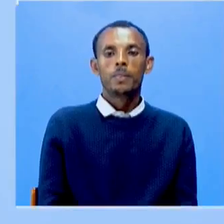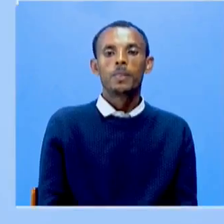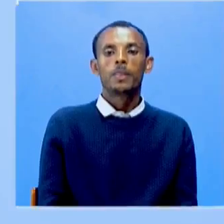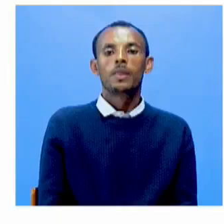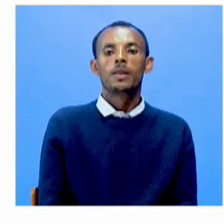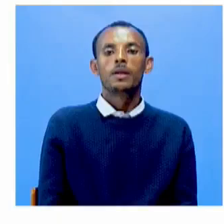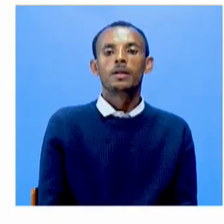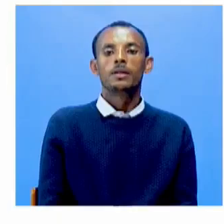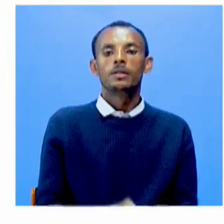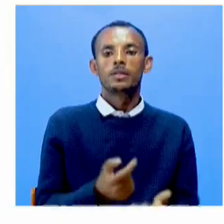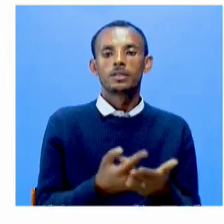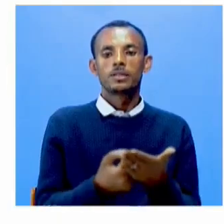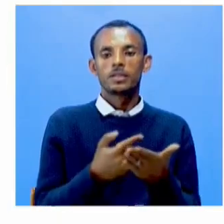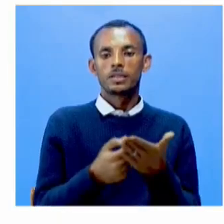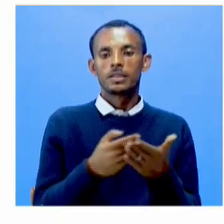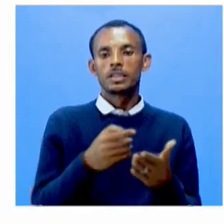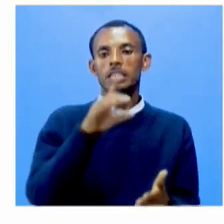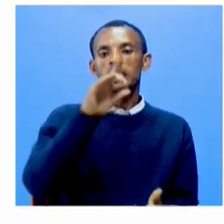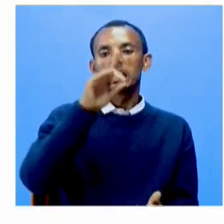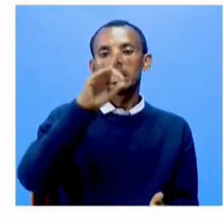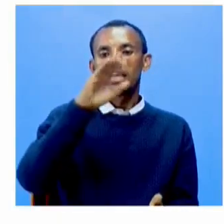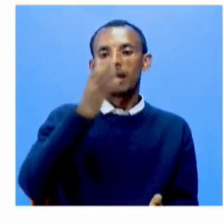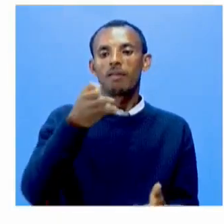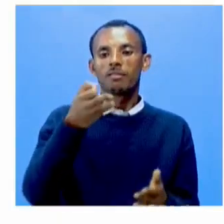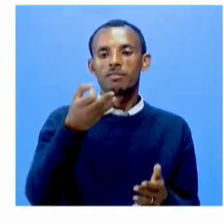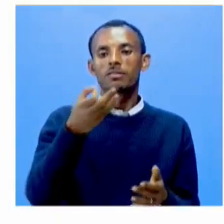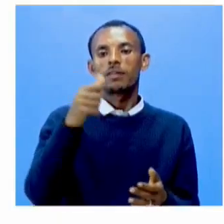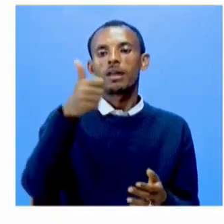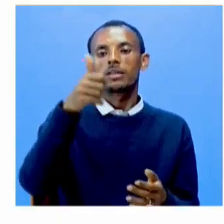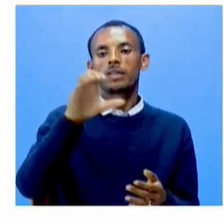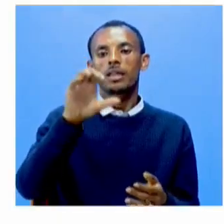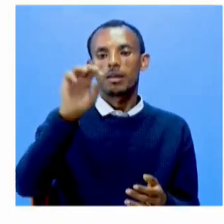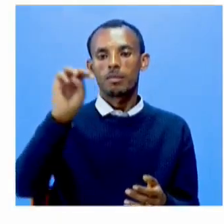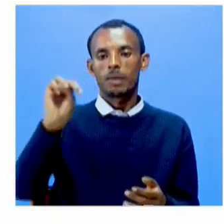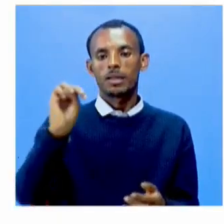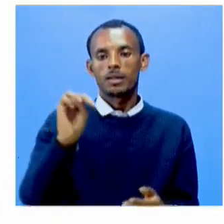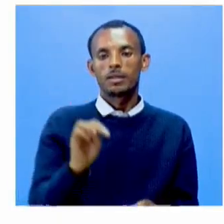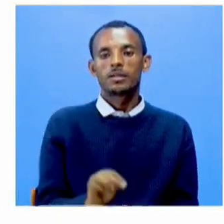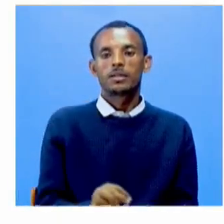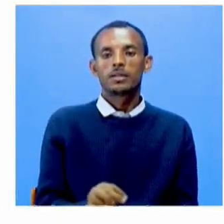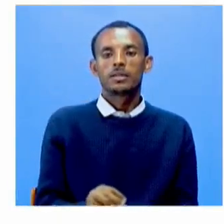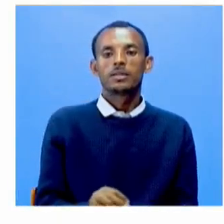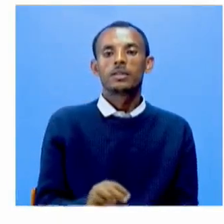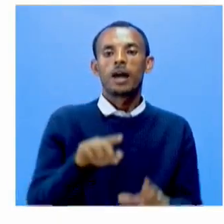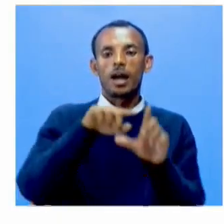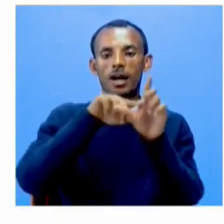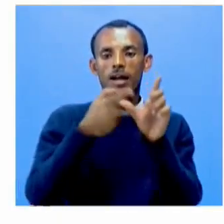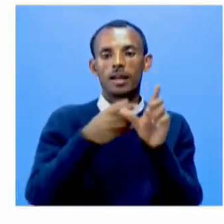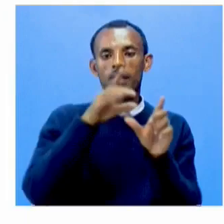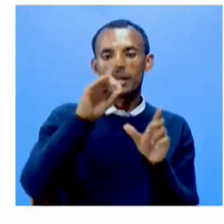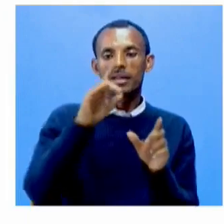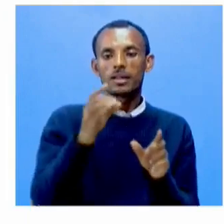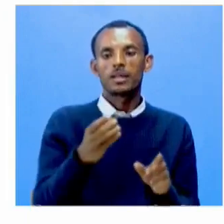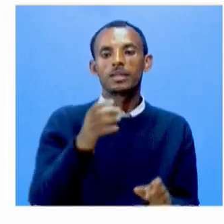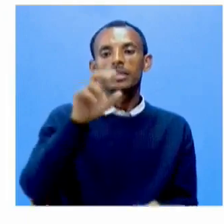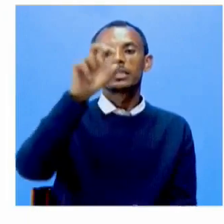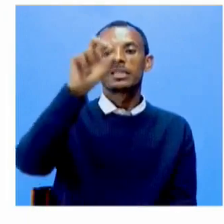Again, this side is this 10 centimeter, and this angle is this